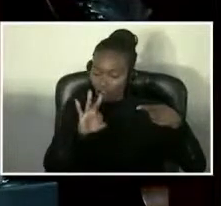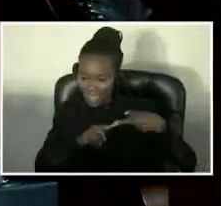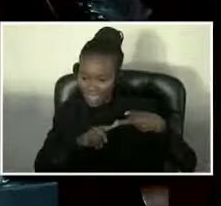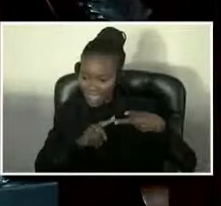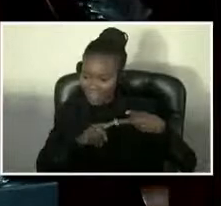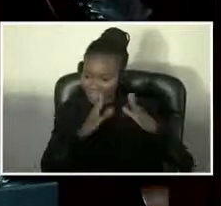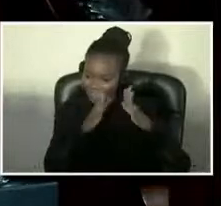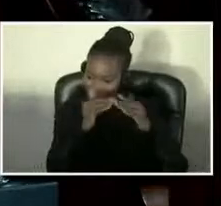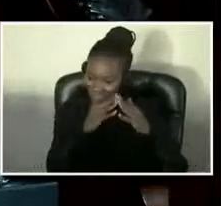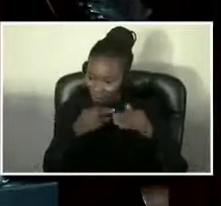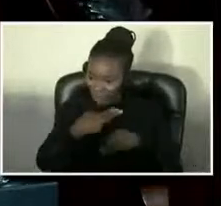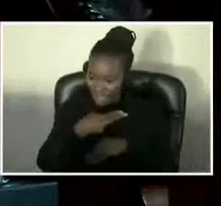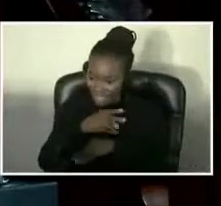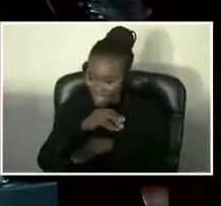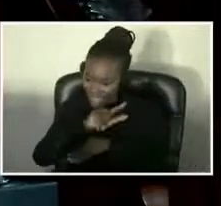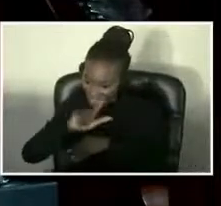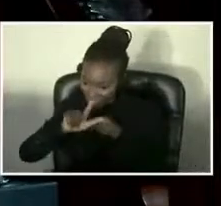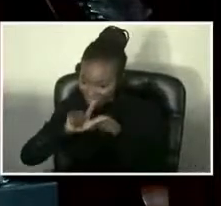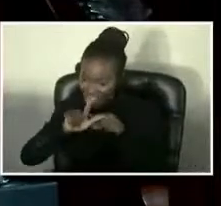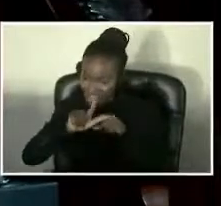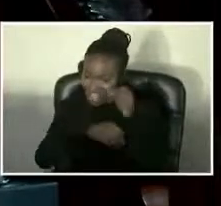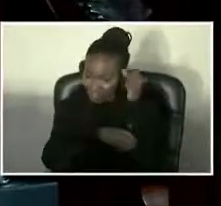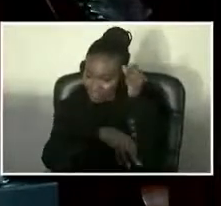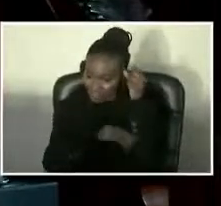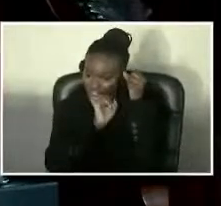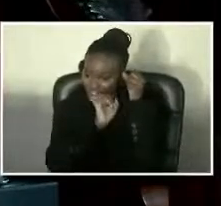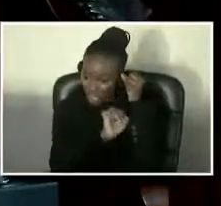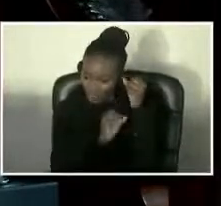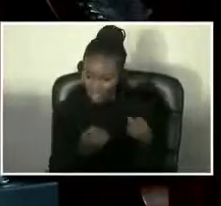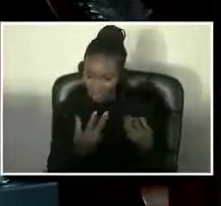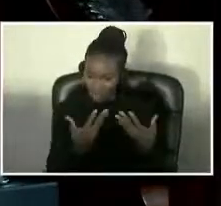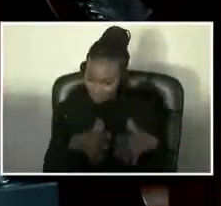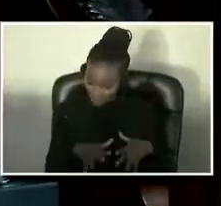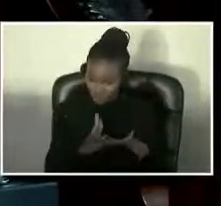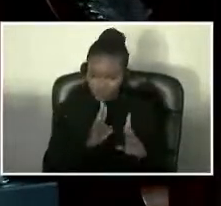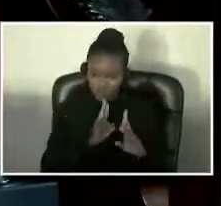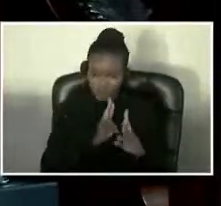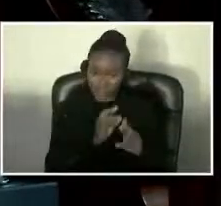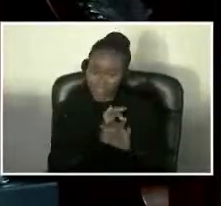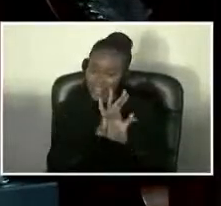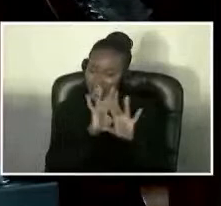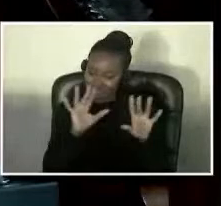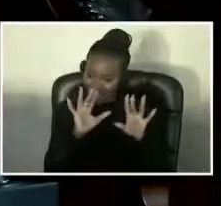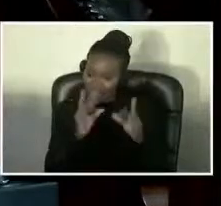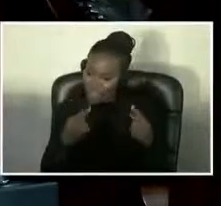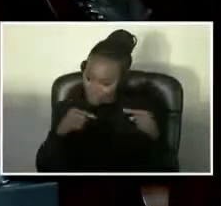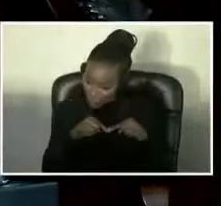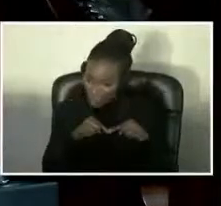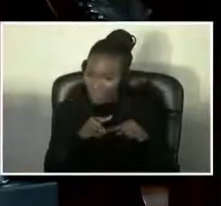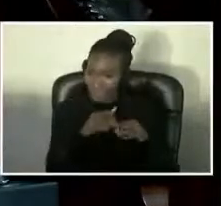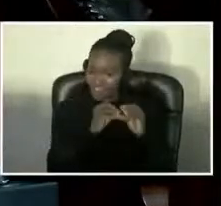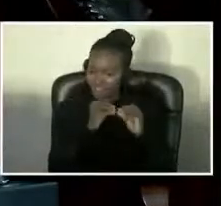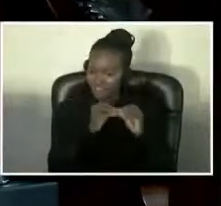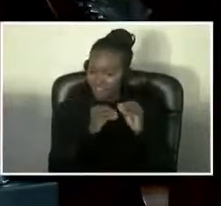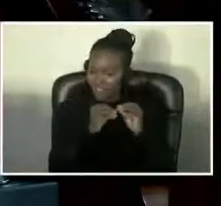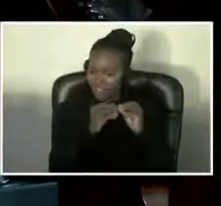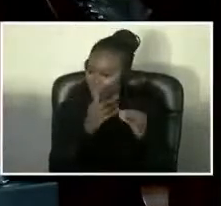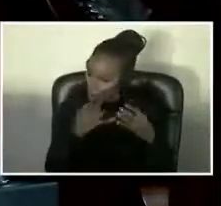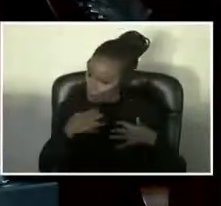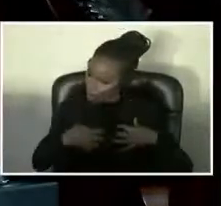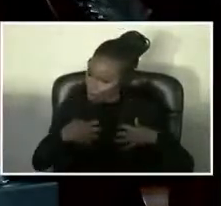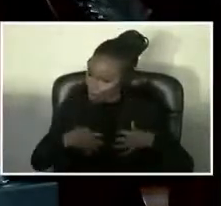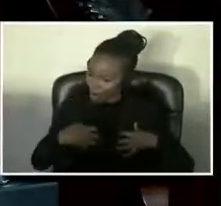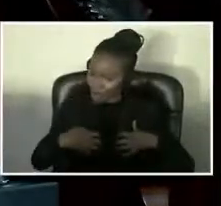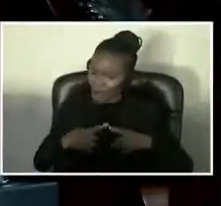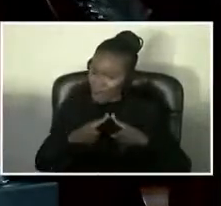that support nepalese in terms of infrastructure provided a report that says not to see a fee look up because we are worried